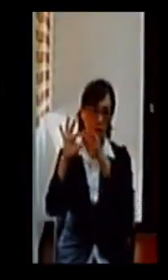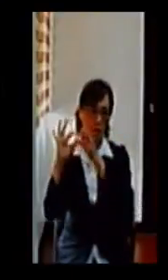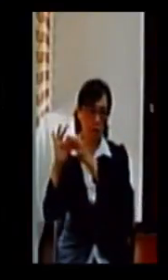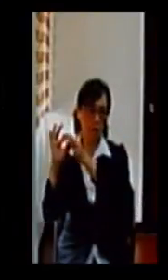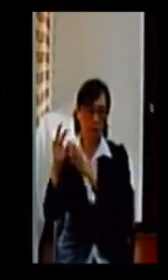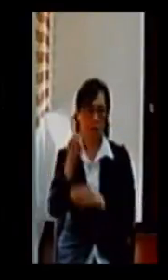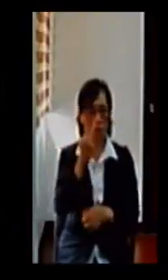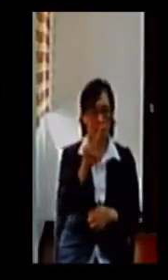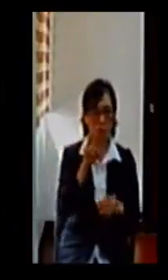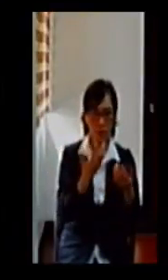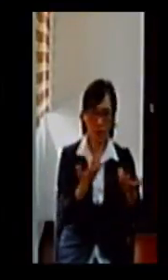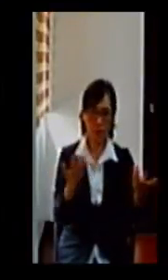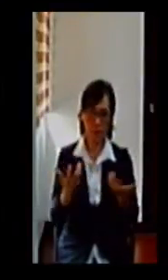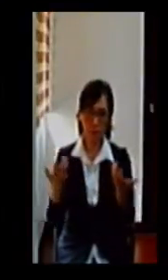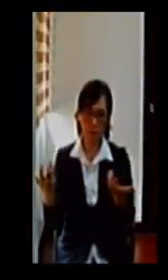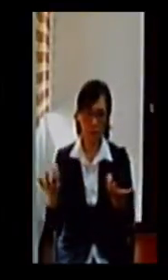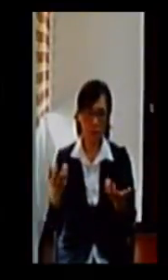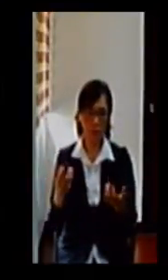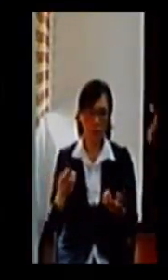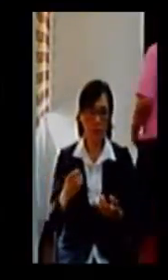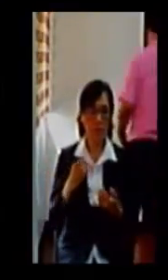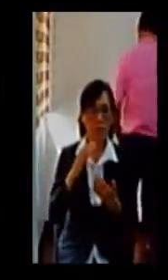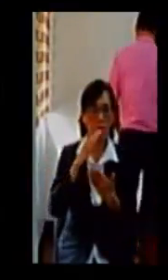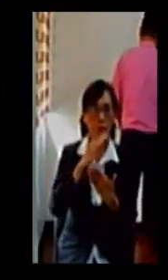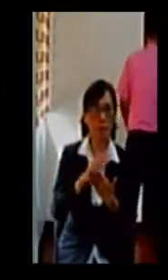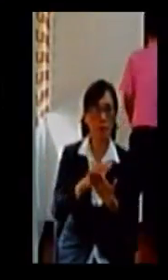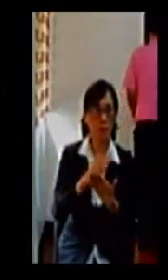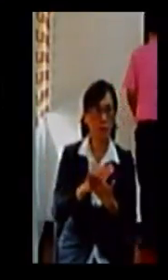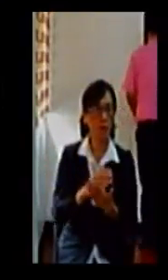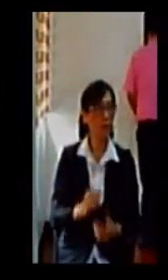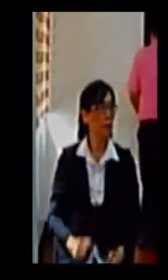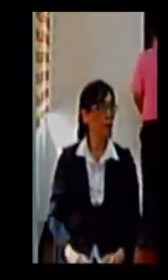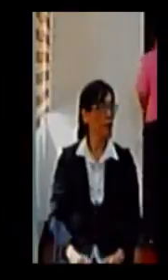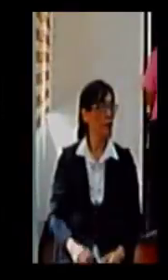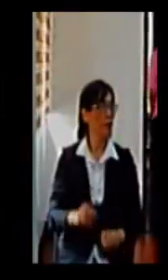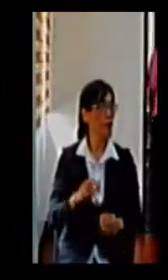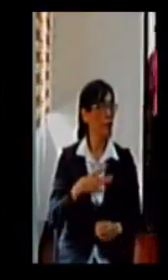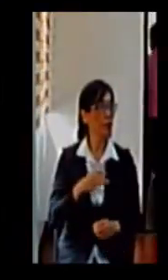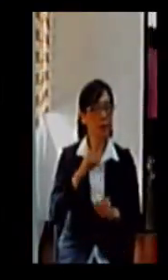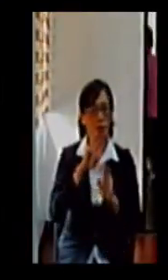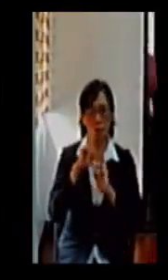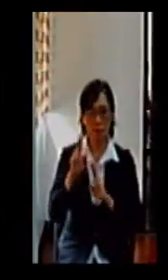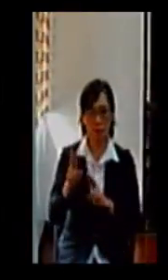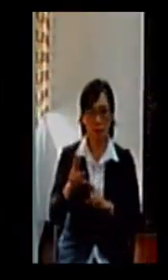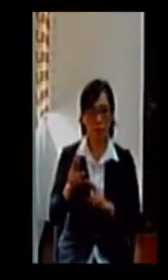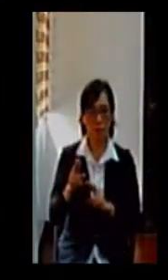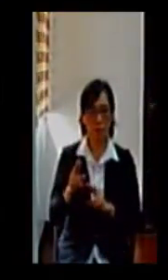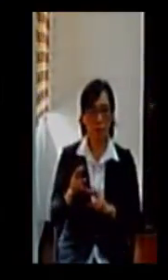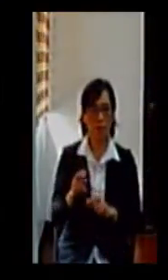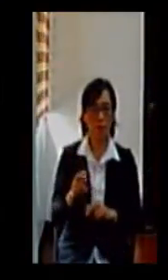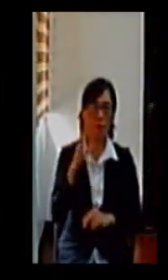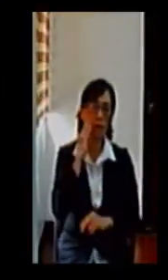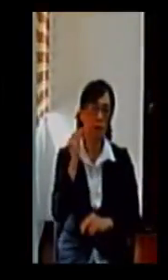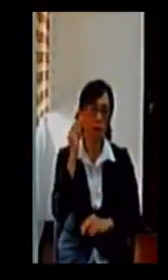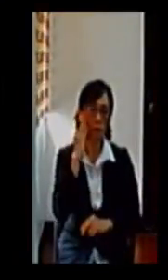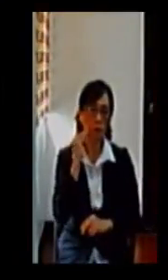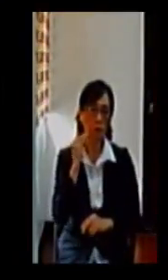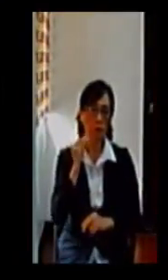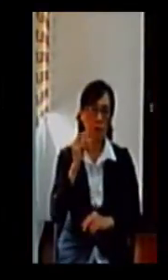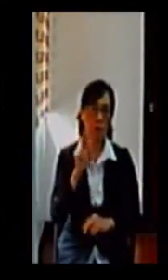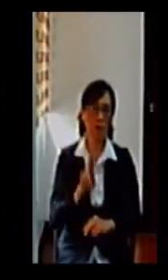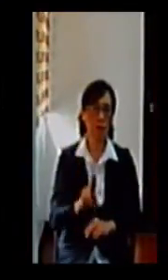separate mediation? I'd like efforts? To answer that by saying this. In our experience with Upper